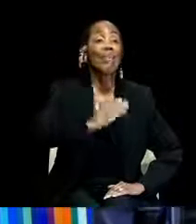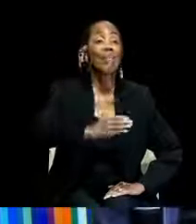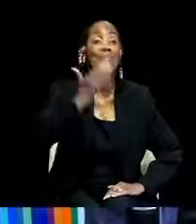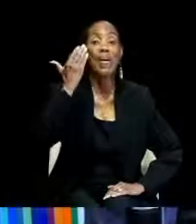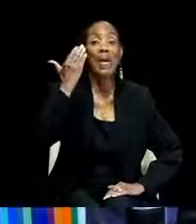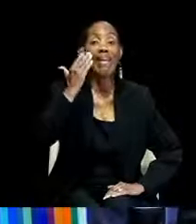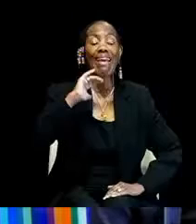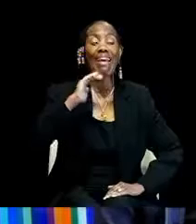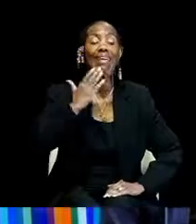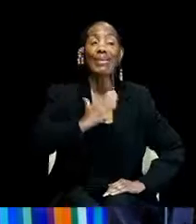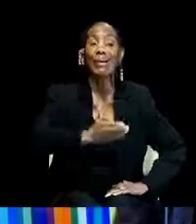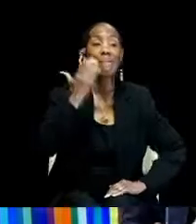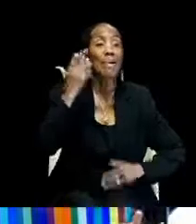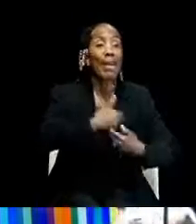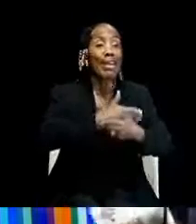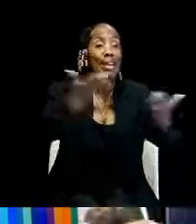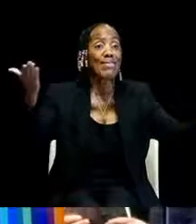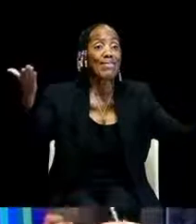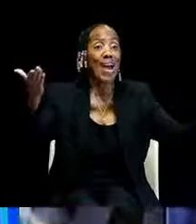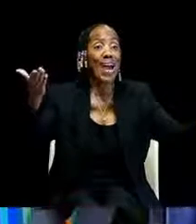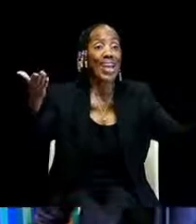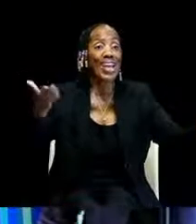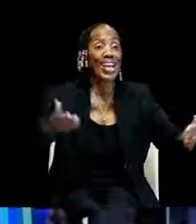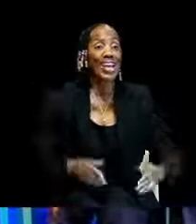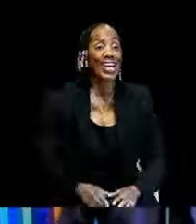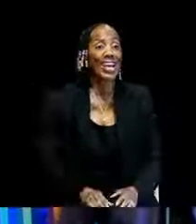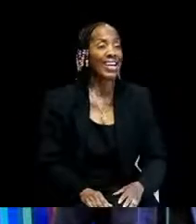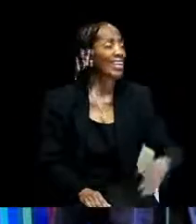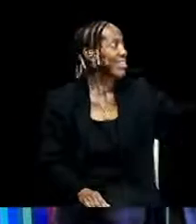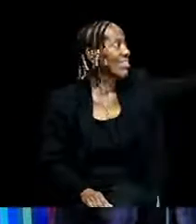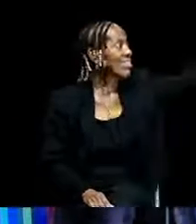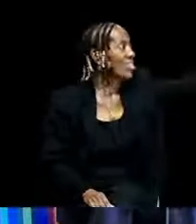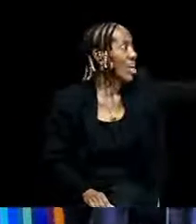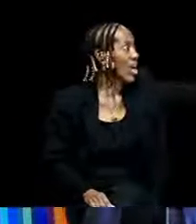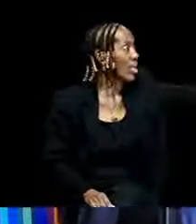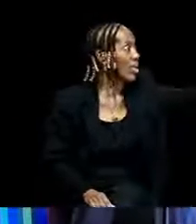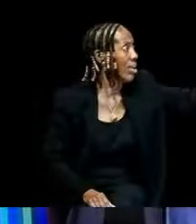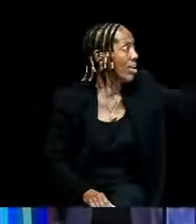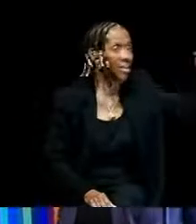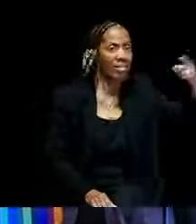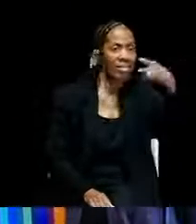Good morning, everyone. Thank you so much.